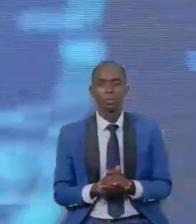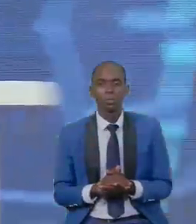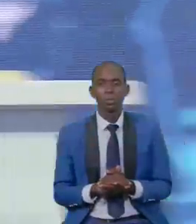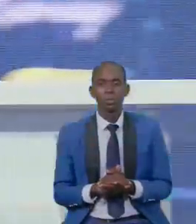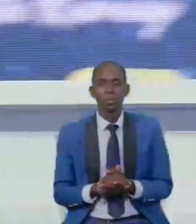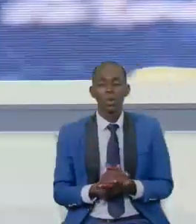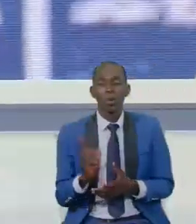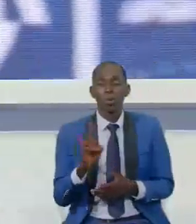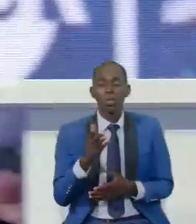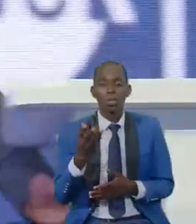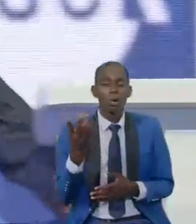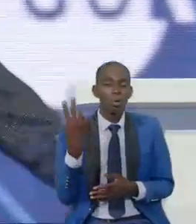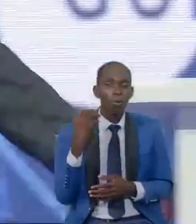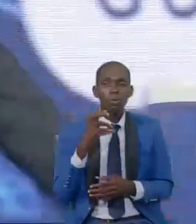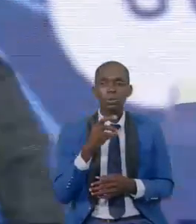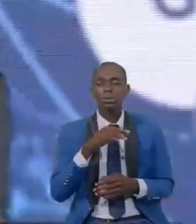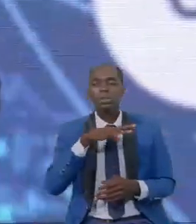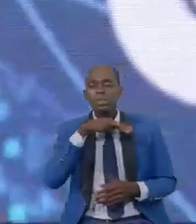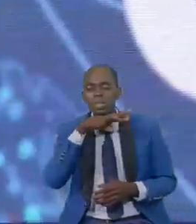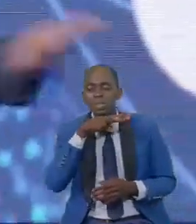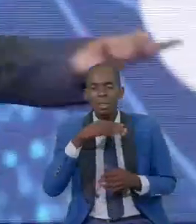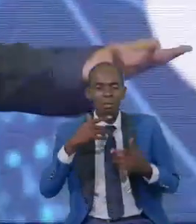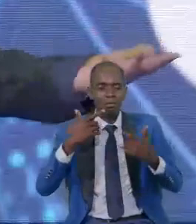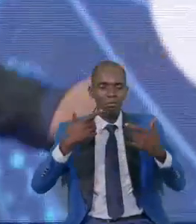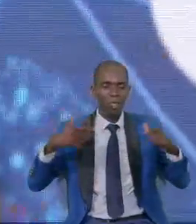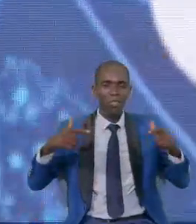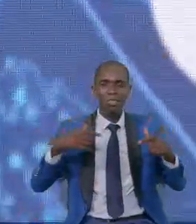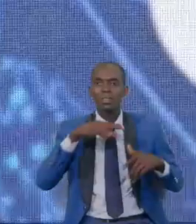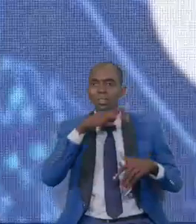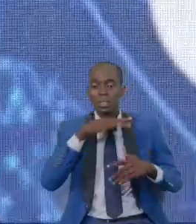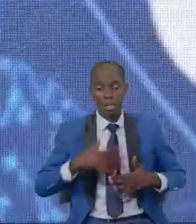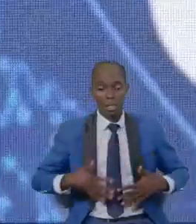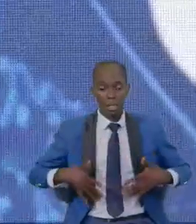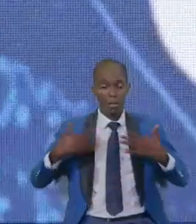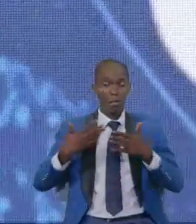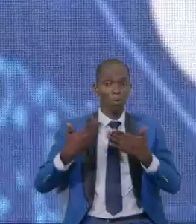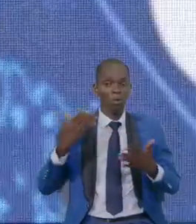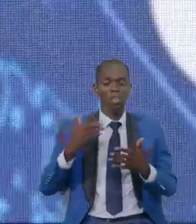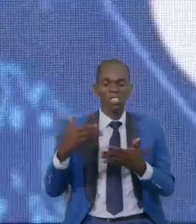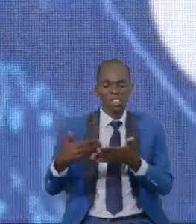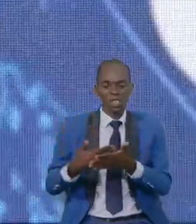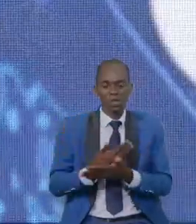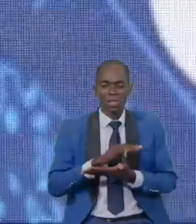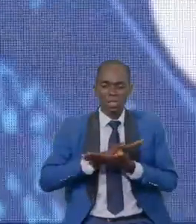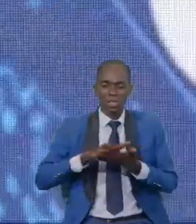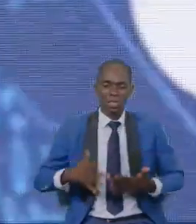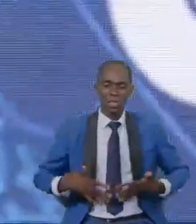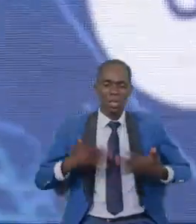Where there was a dirty life before, a clean life will come.